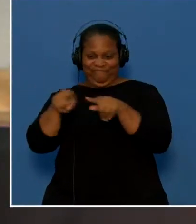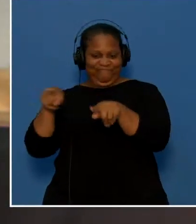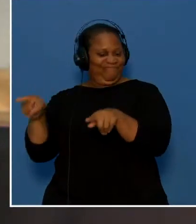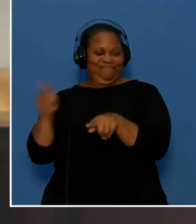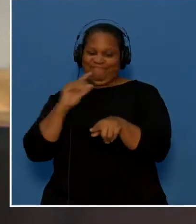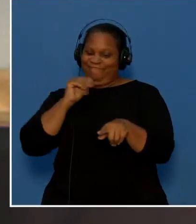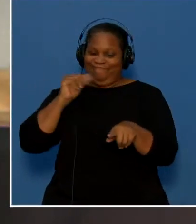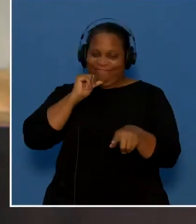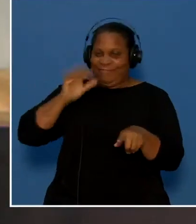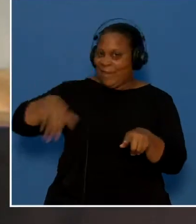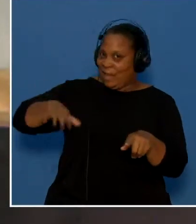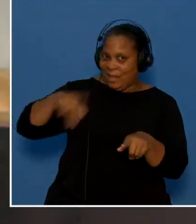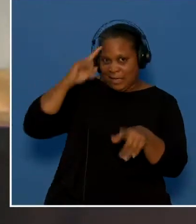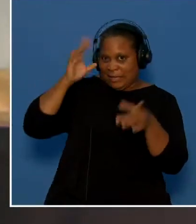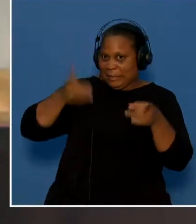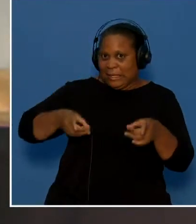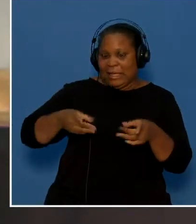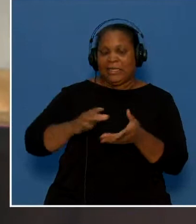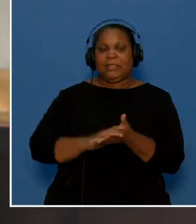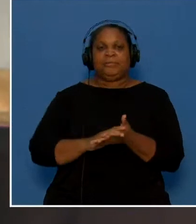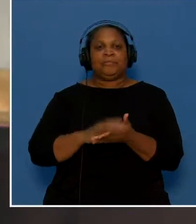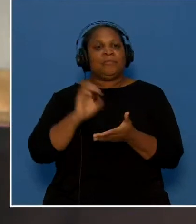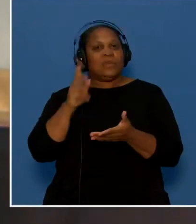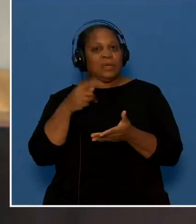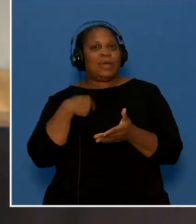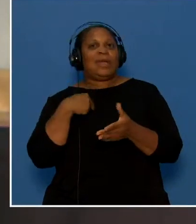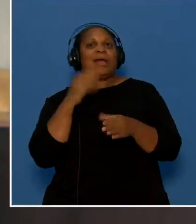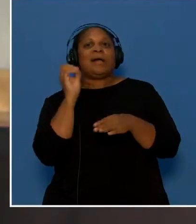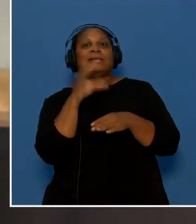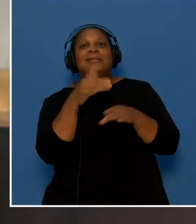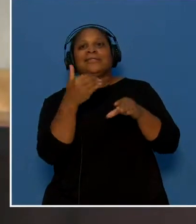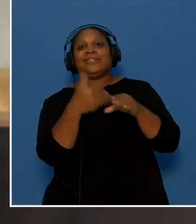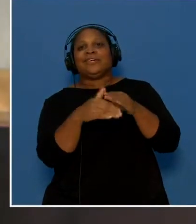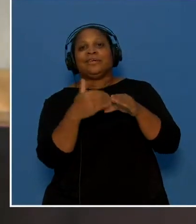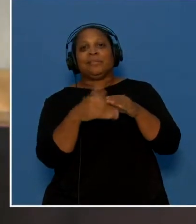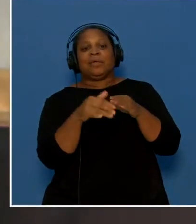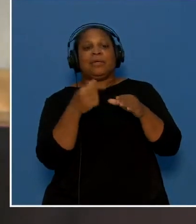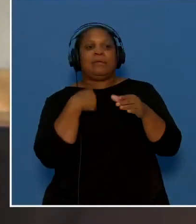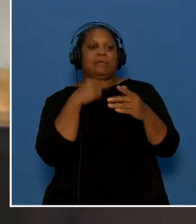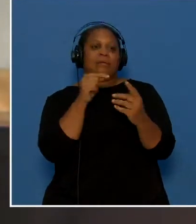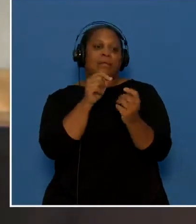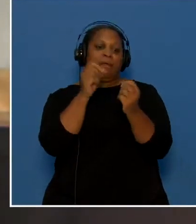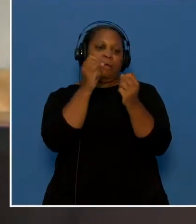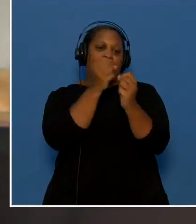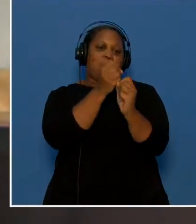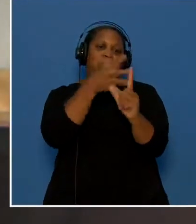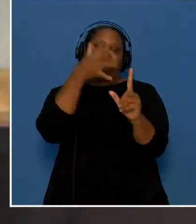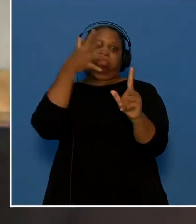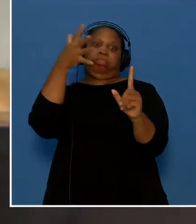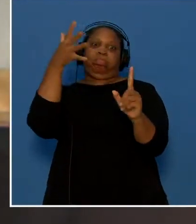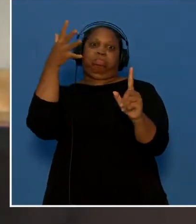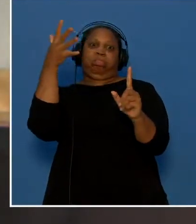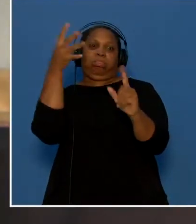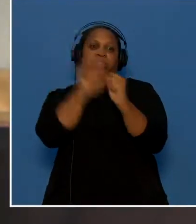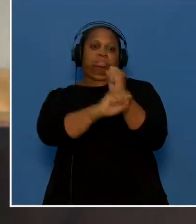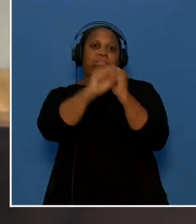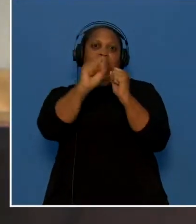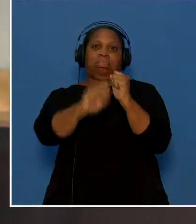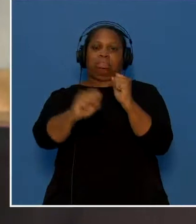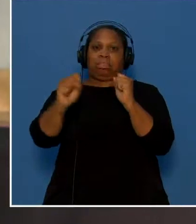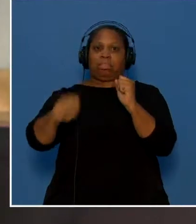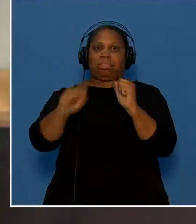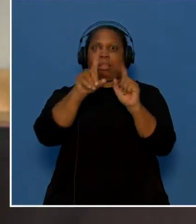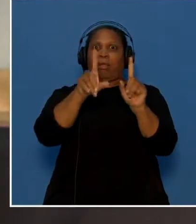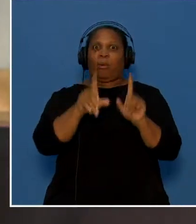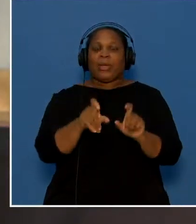Okay, that I'm going back to the other question. What I'll do, I'll email you it's a very large questionnaire, so Okay, I'll you can ask them to. email. Okay,